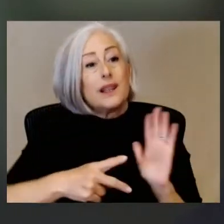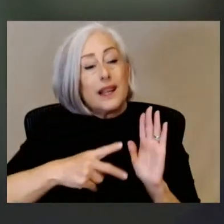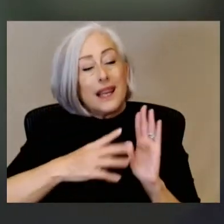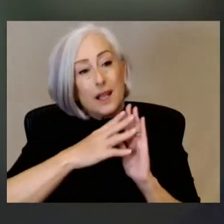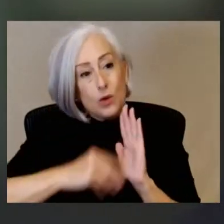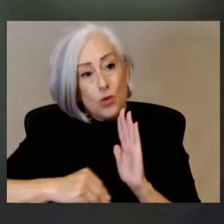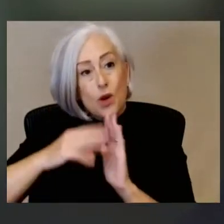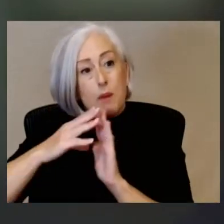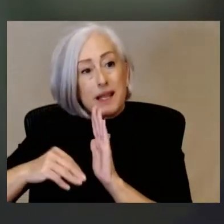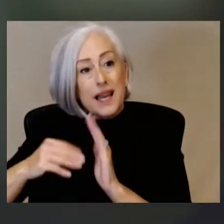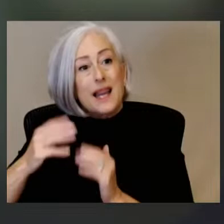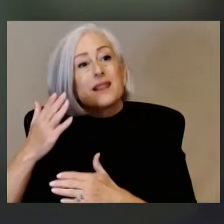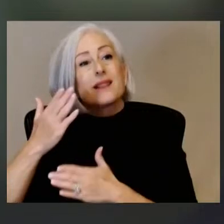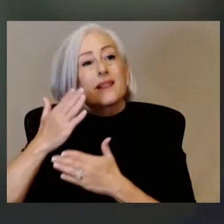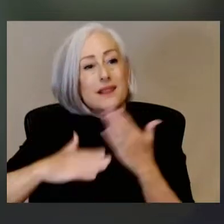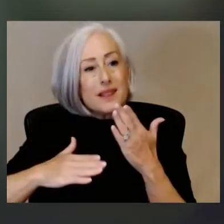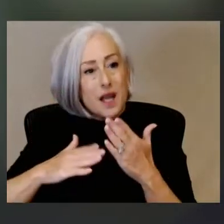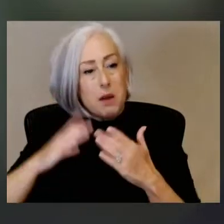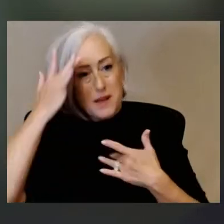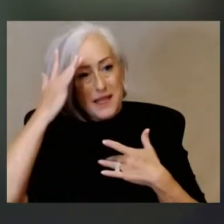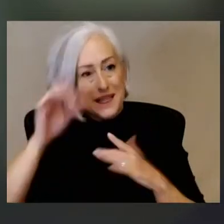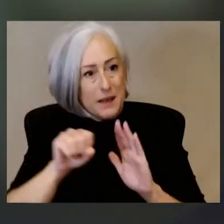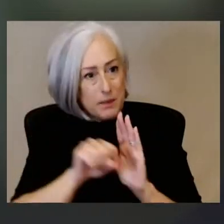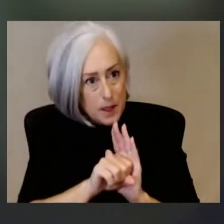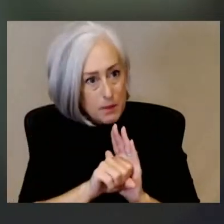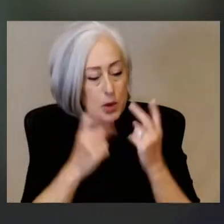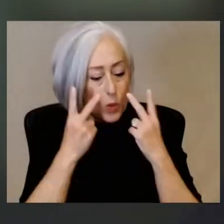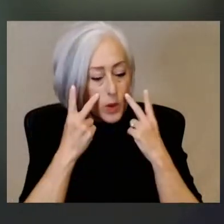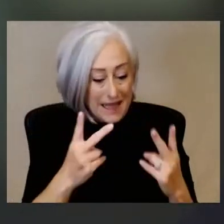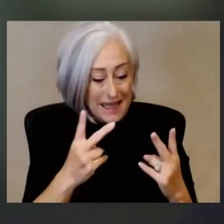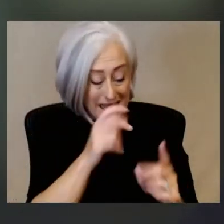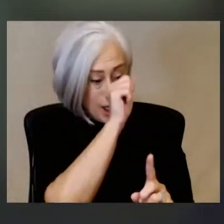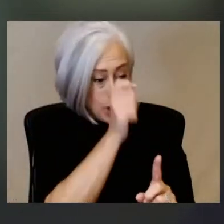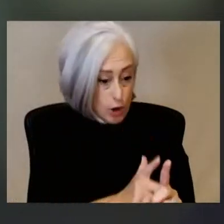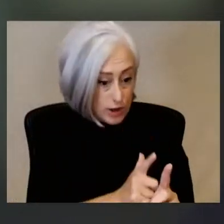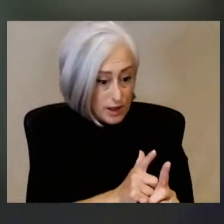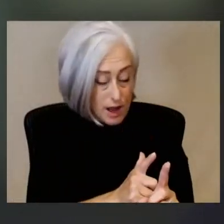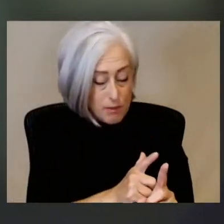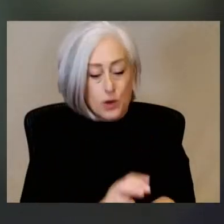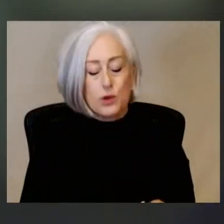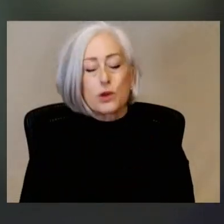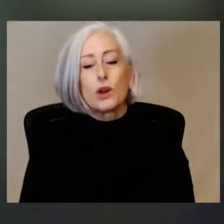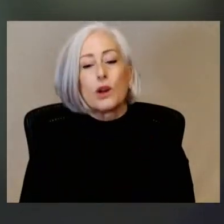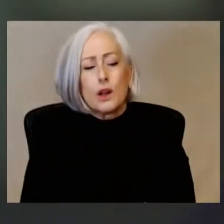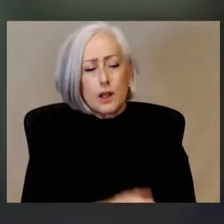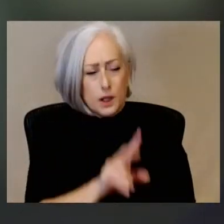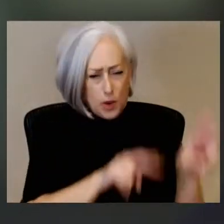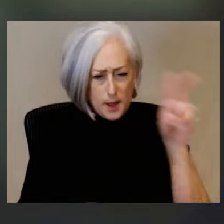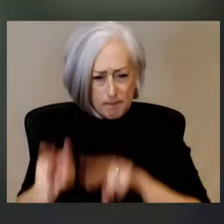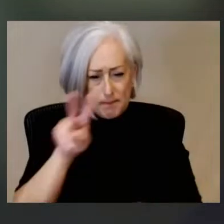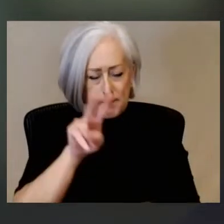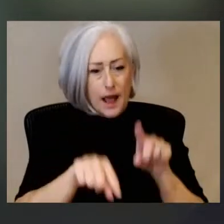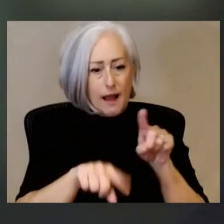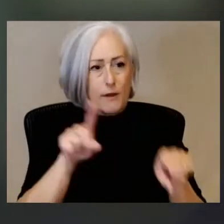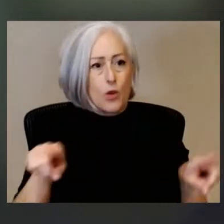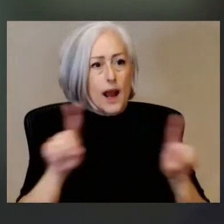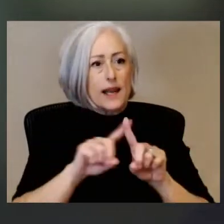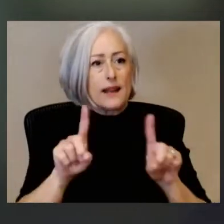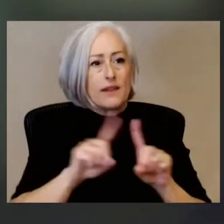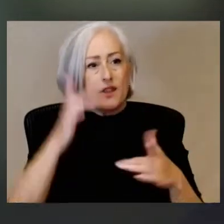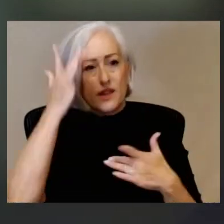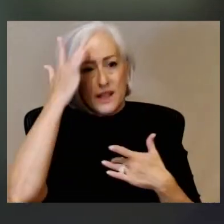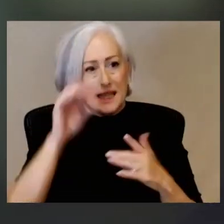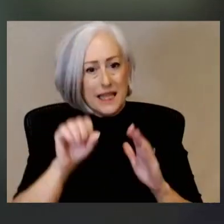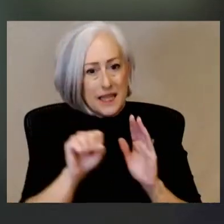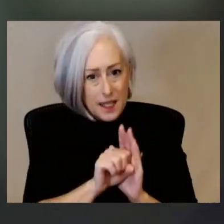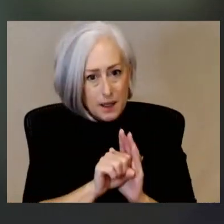see in Alzheimer's disease. So we look at a variety of symptoms, and we really parcel out in a